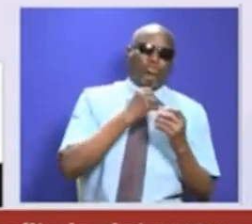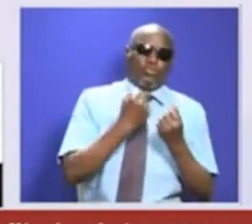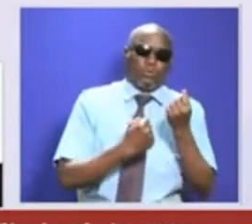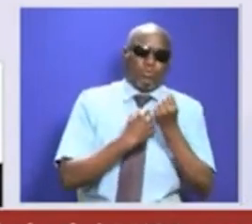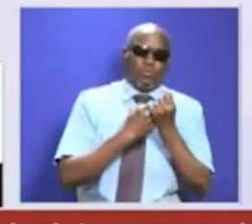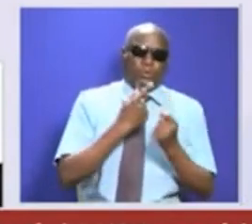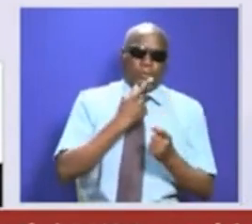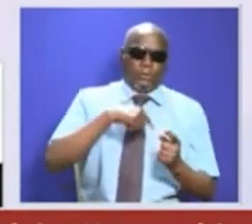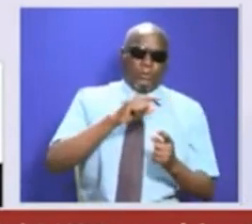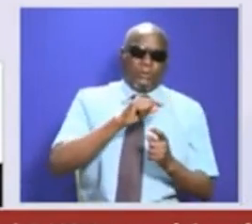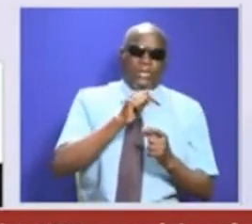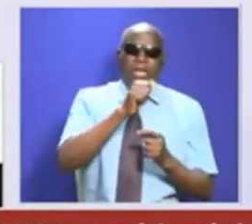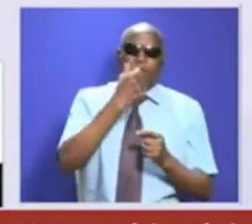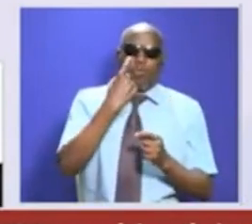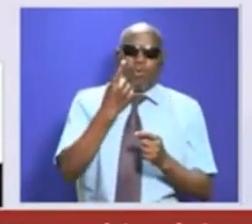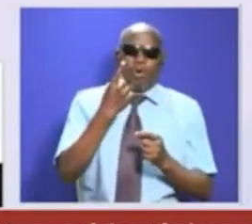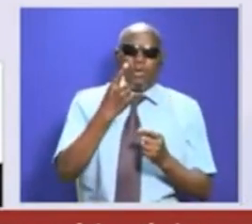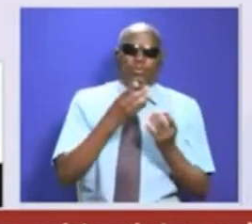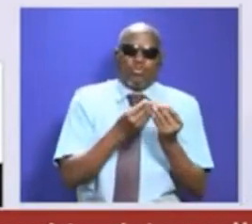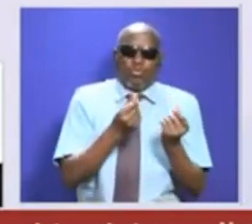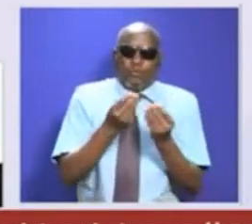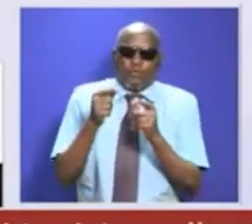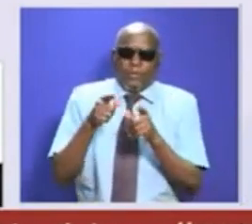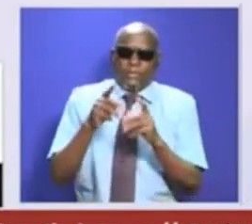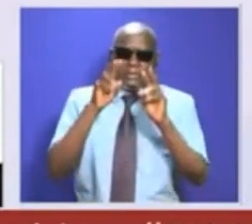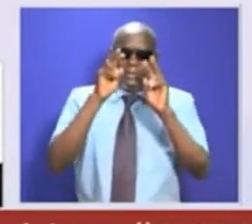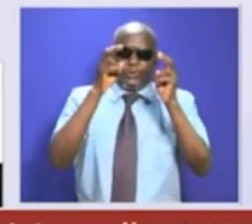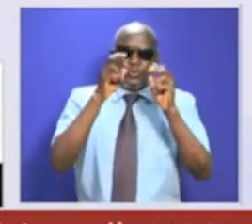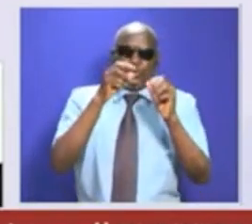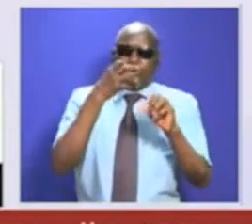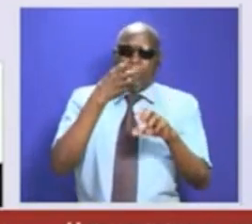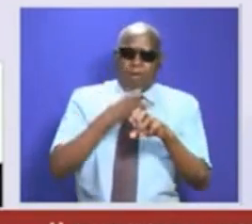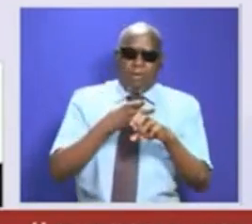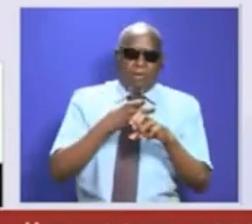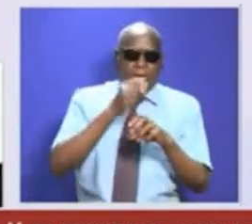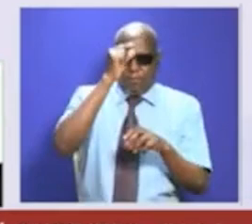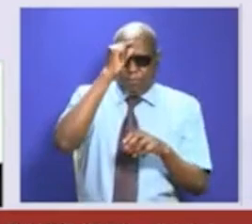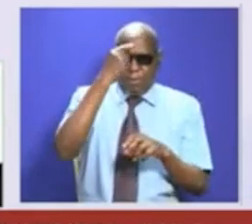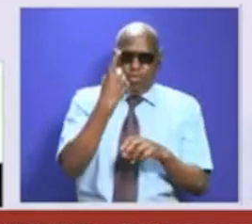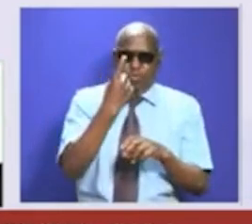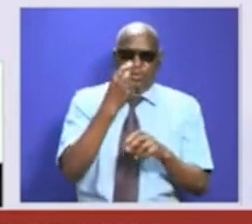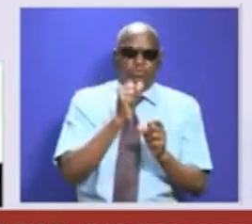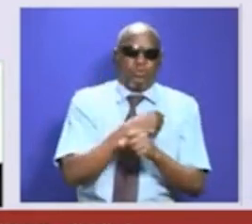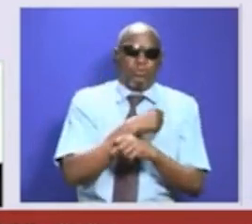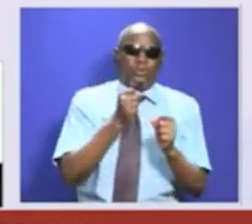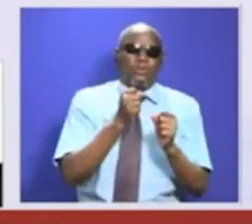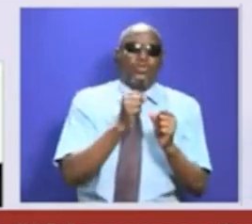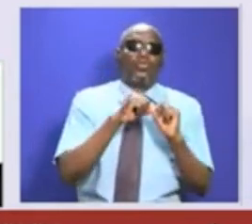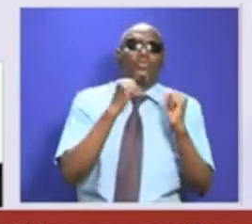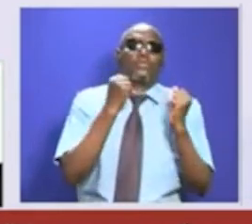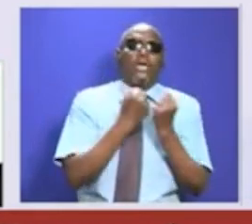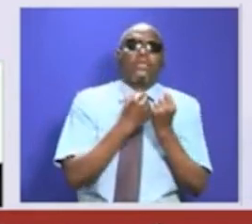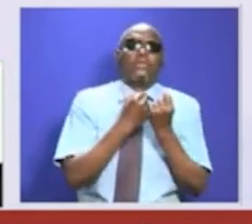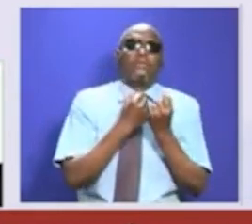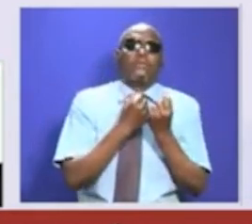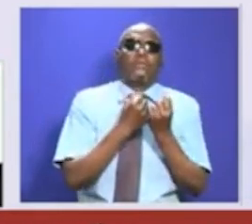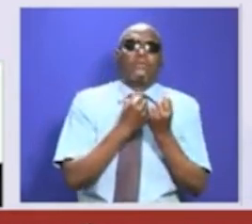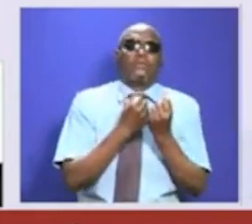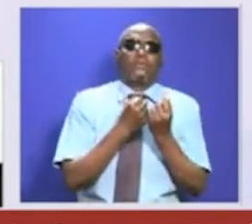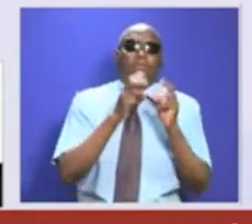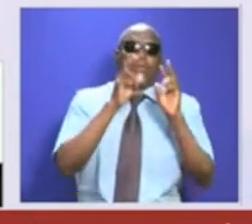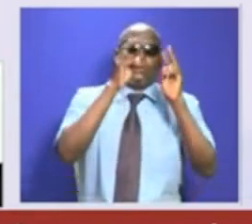any one partner to address all these issues. You'll agree with me, societal issues are broad. The gender space